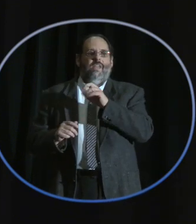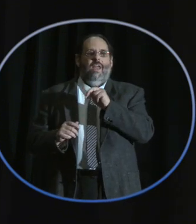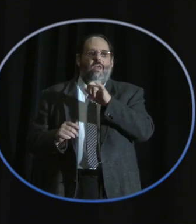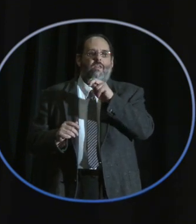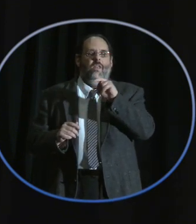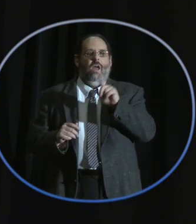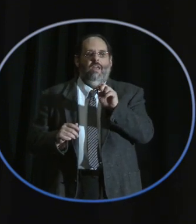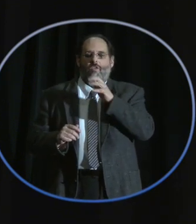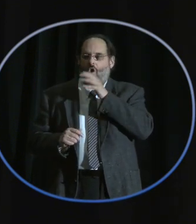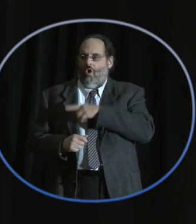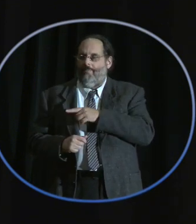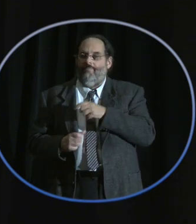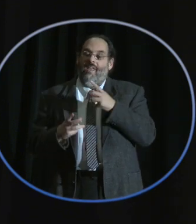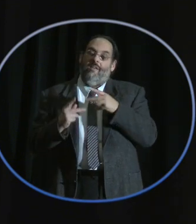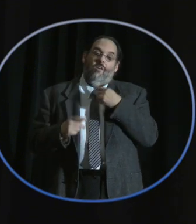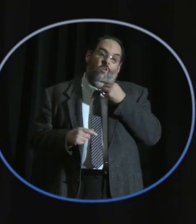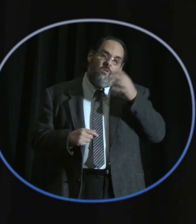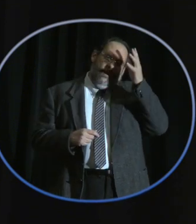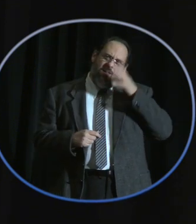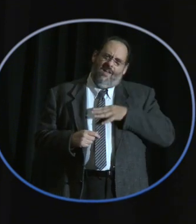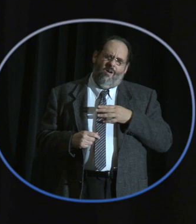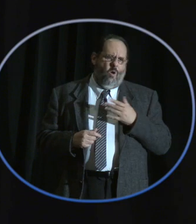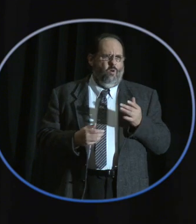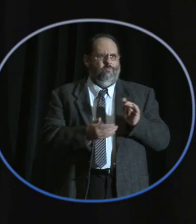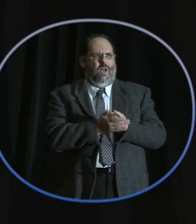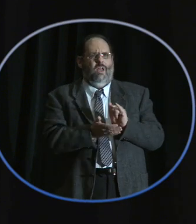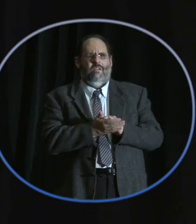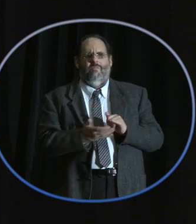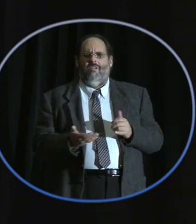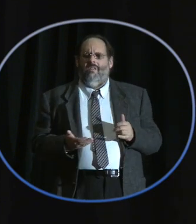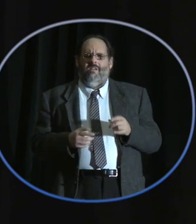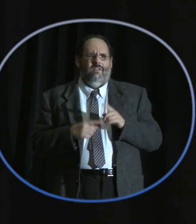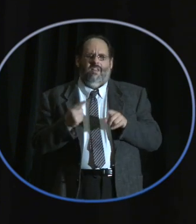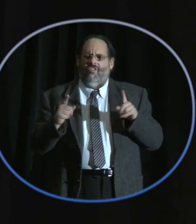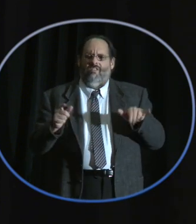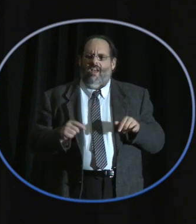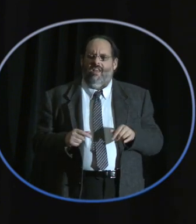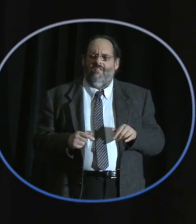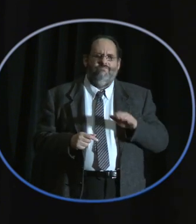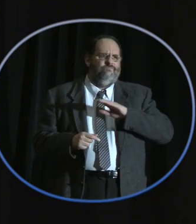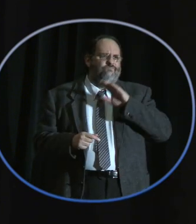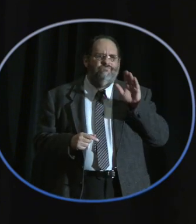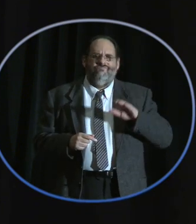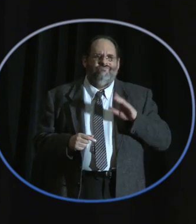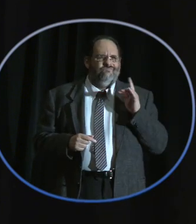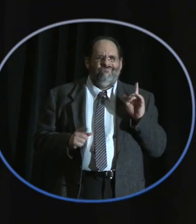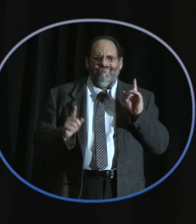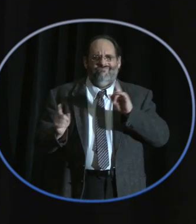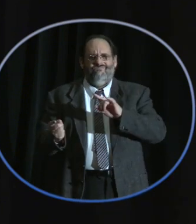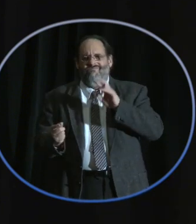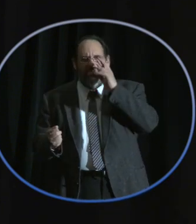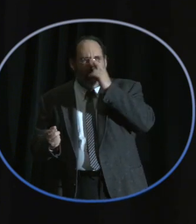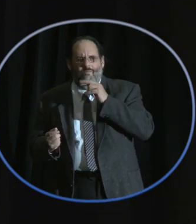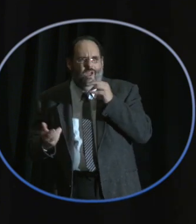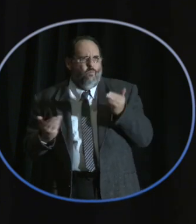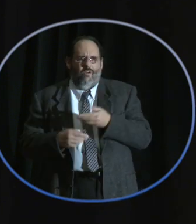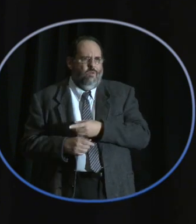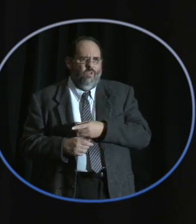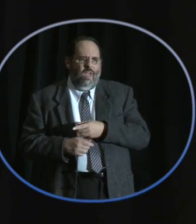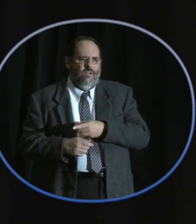Many, many people told Ralph, you can't do it, you can't achieve it, you'll never get to Rome, they're not going to welcome